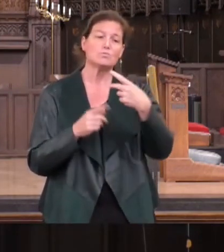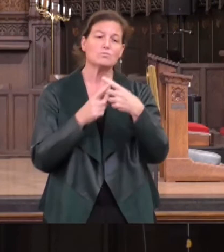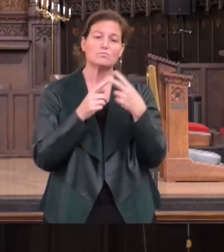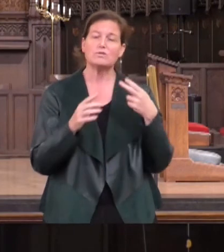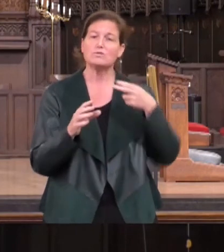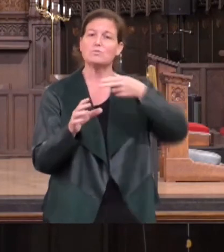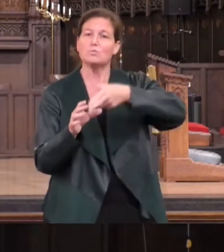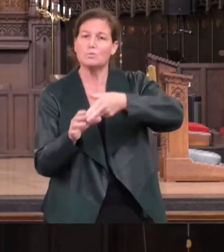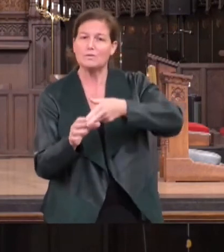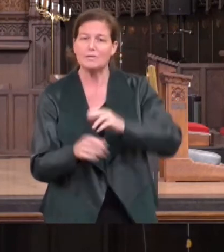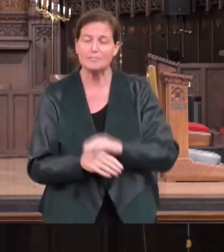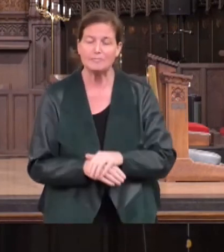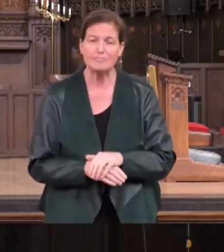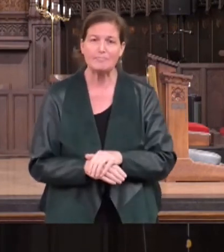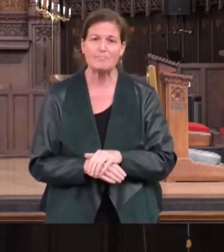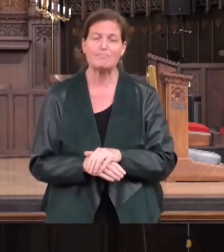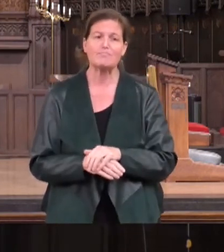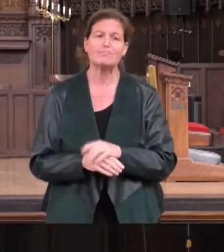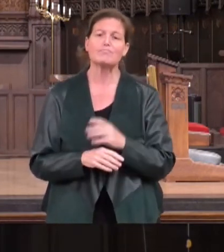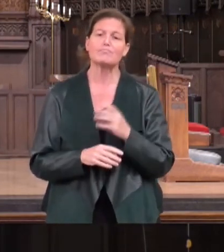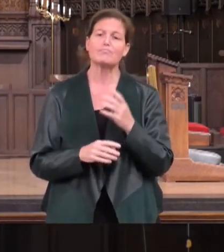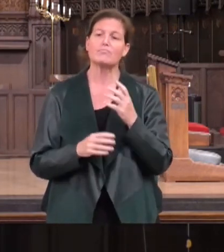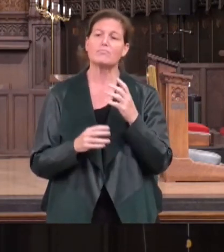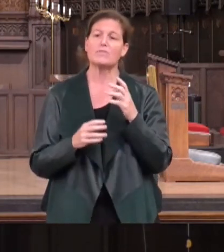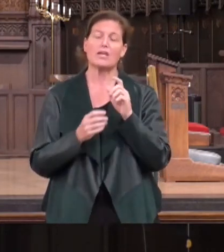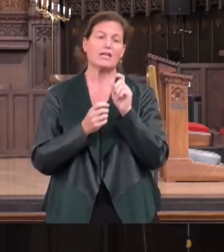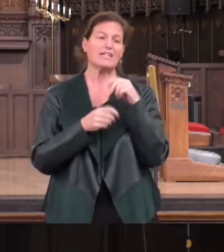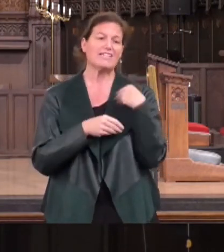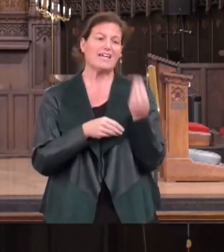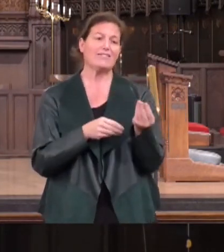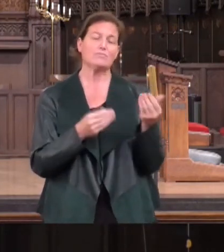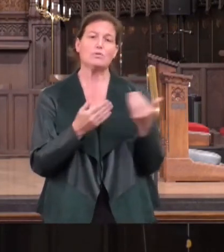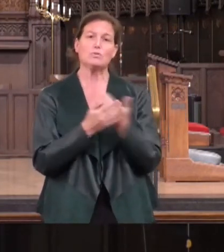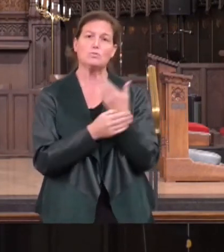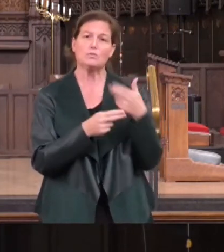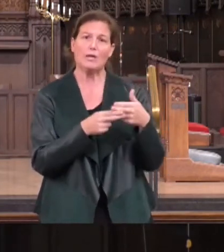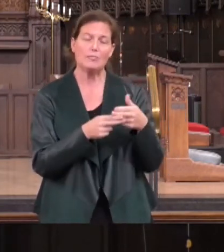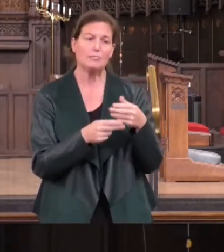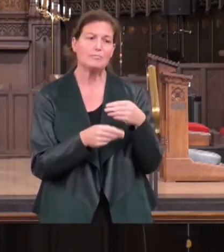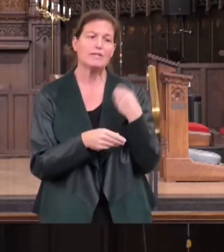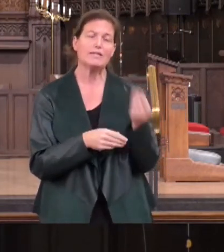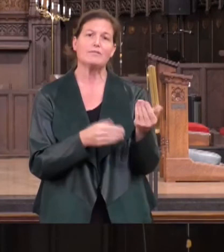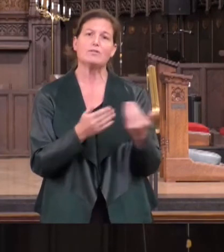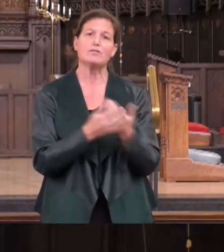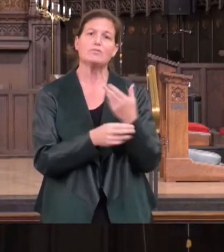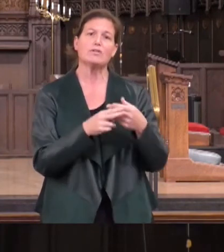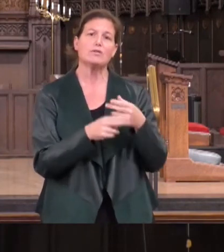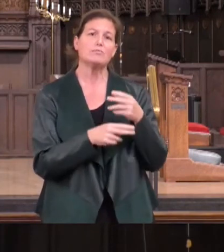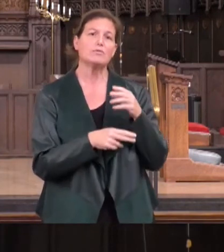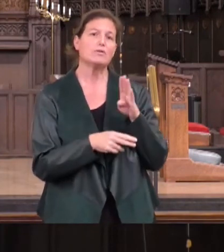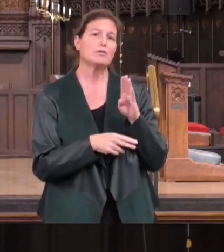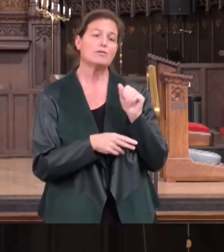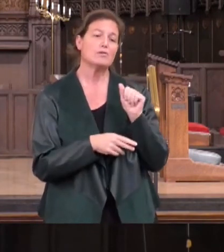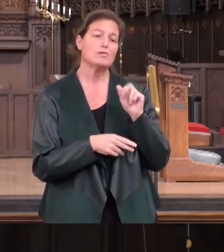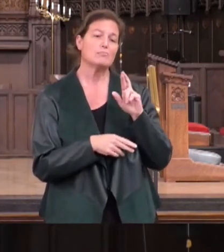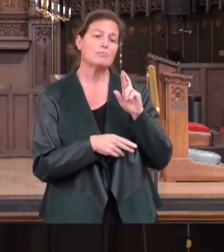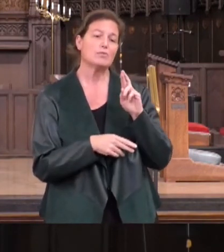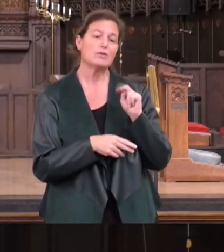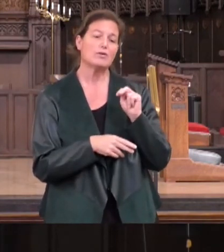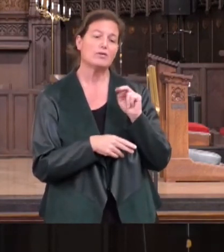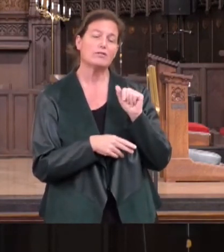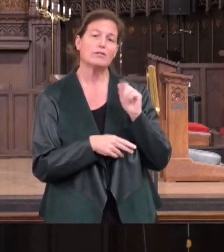apostles, and the apostles renamed him. They gave him the name Barnabas, which